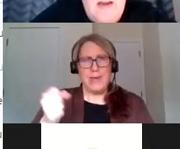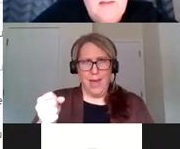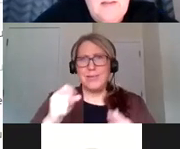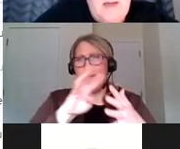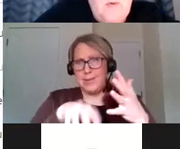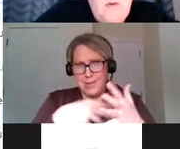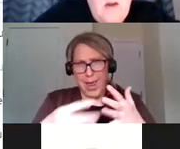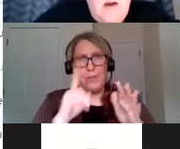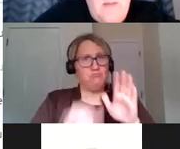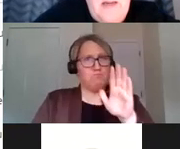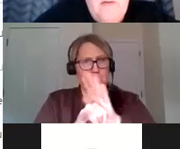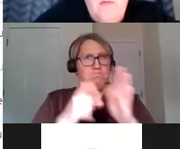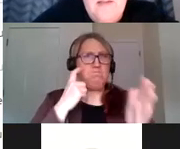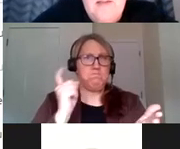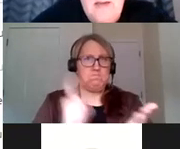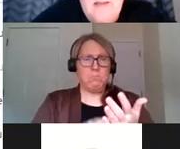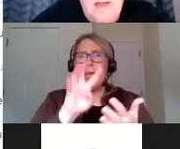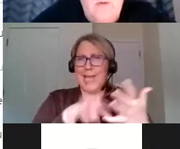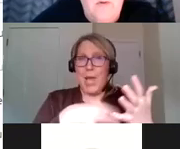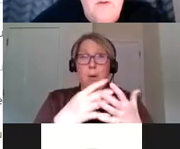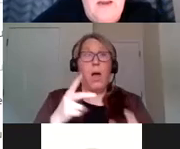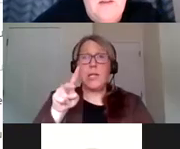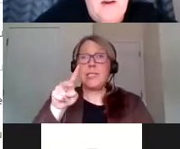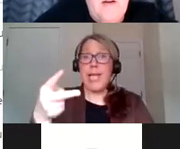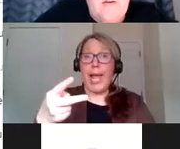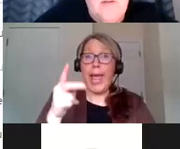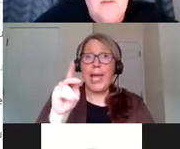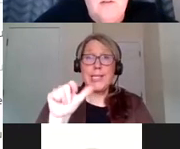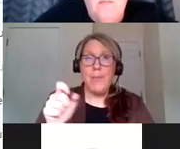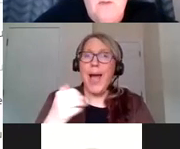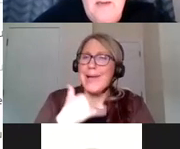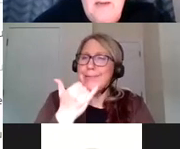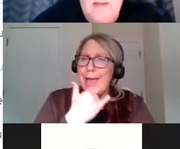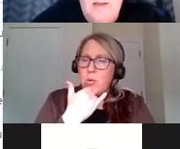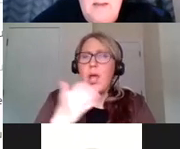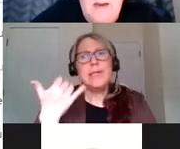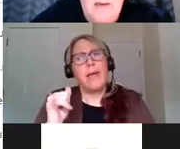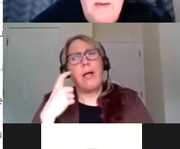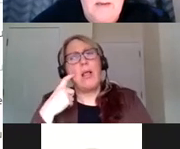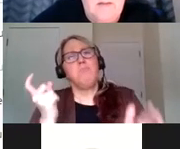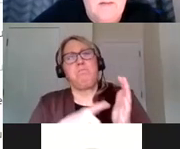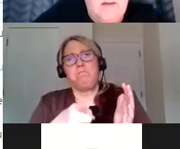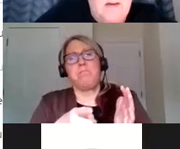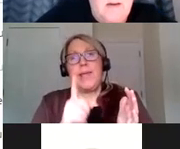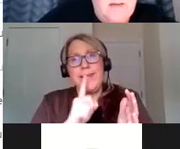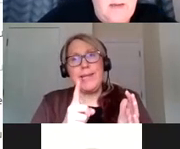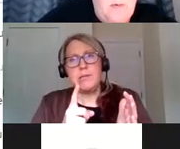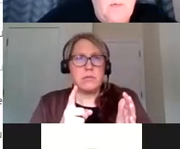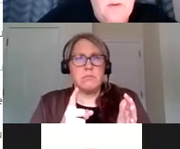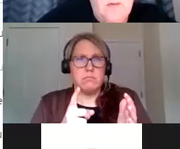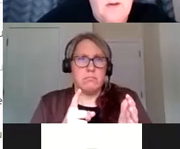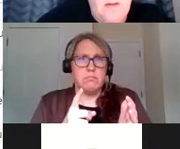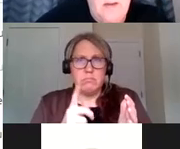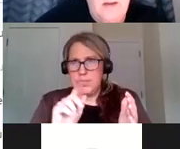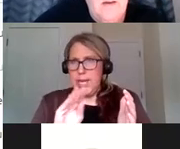identifies it as a table. And even though that second table has errors, it's still recognizing that it is a table,